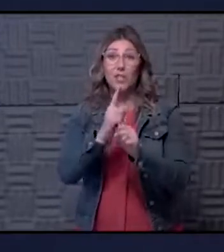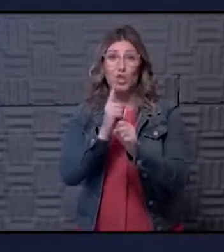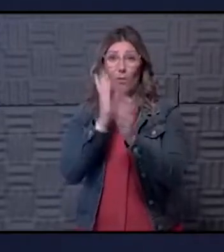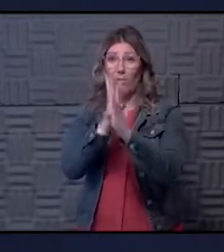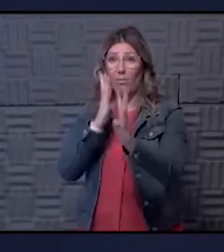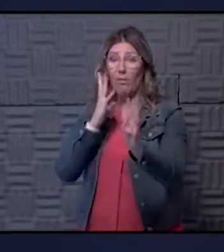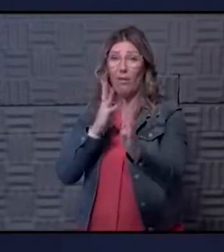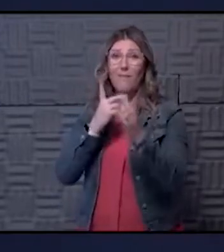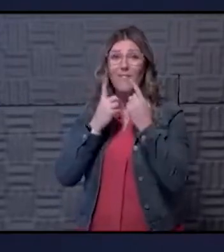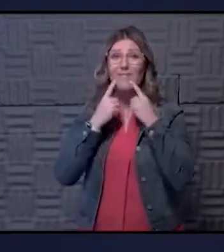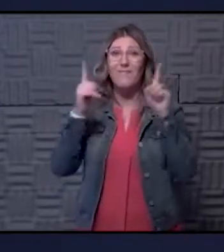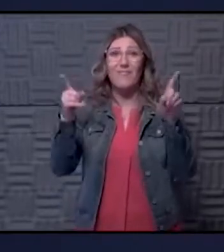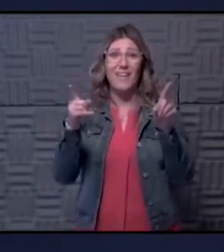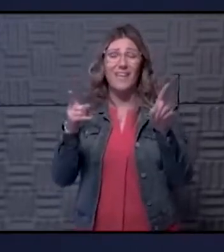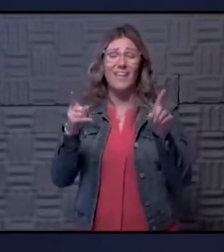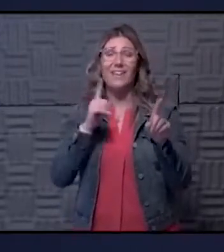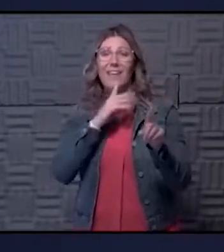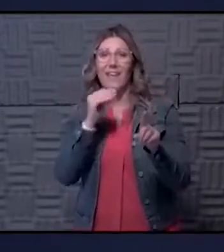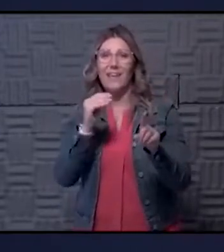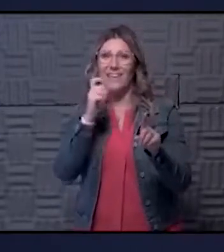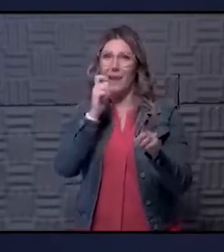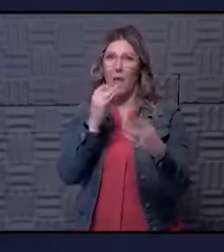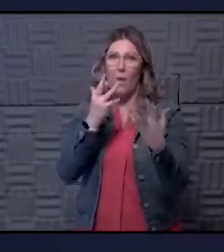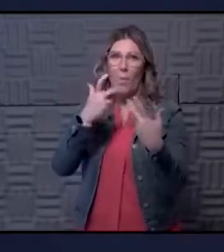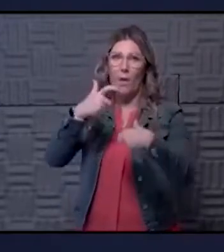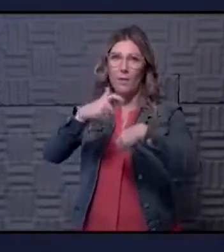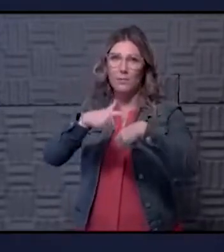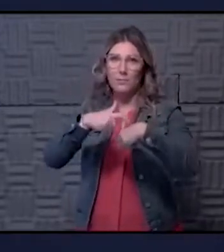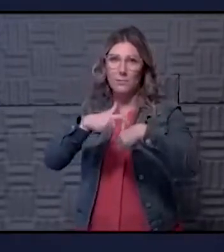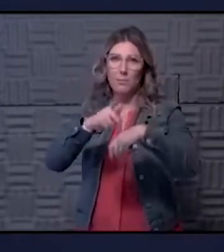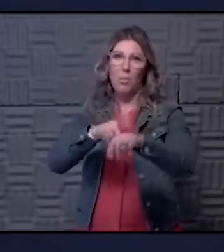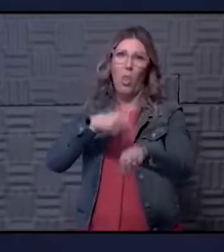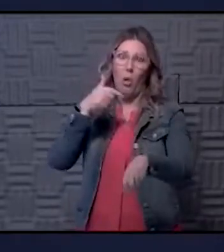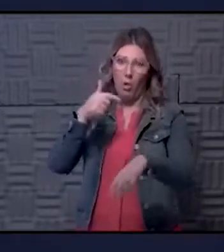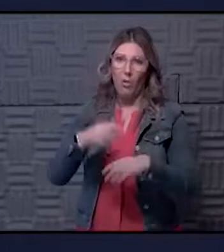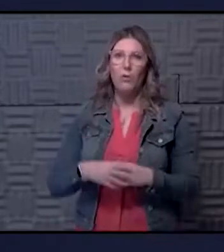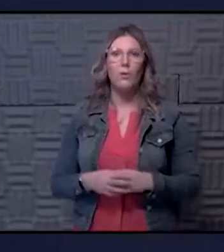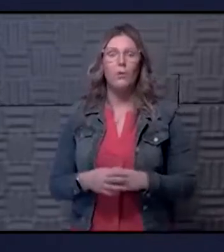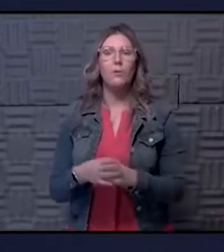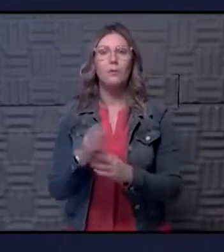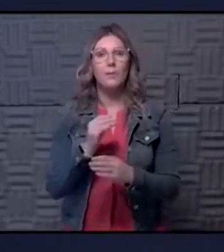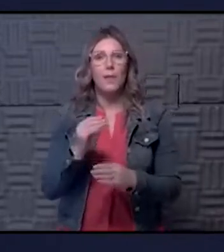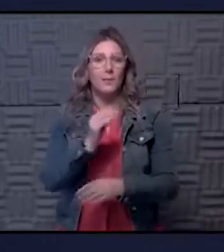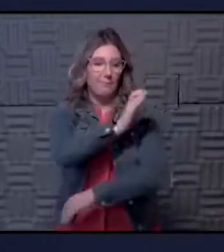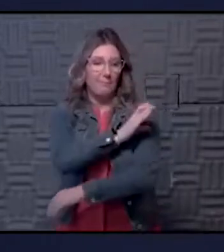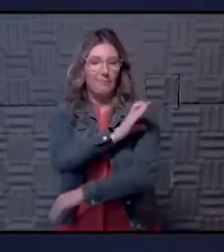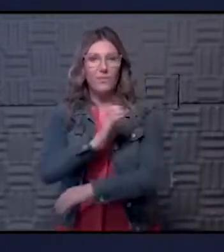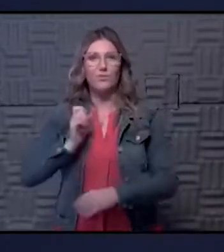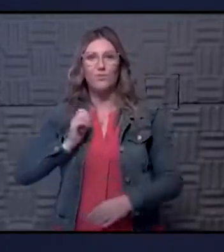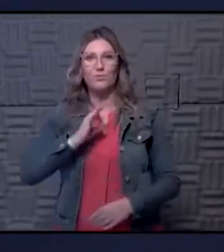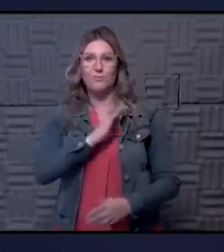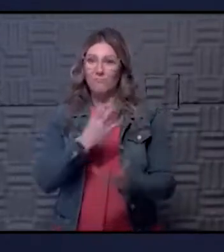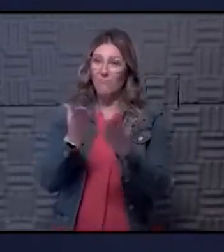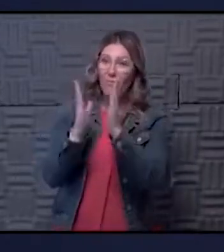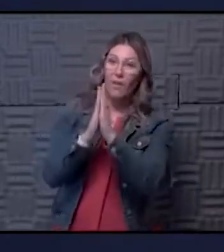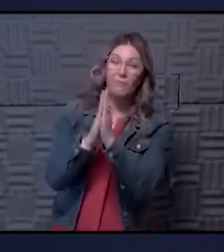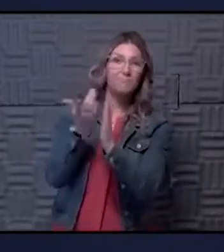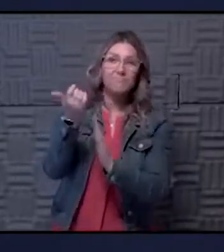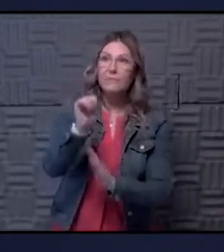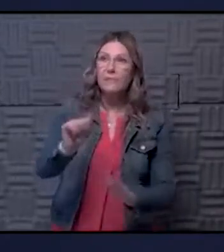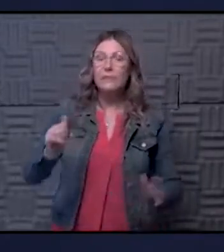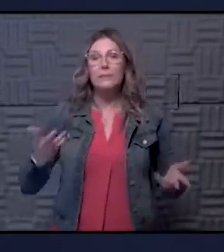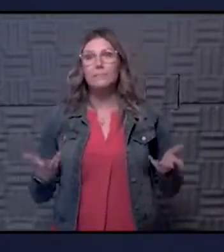there's the least amount of wait time. And if there's clinical staff ask me for any